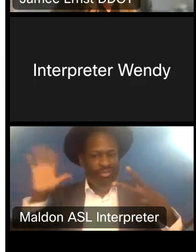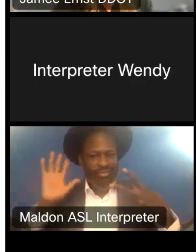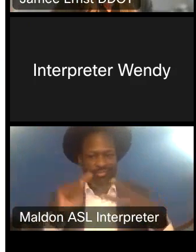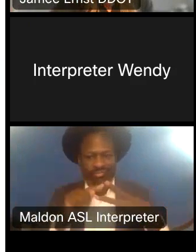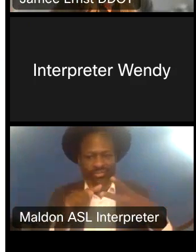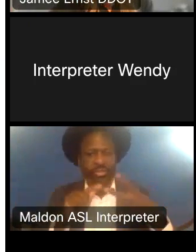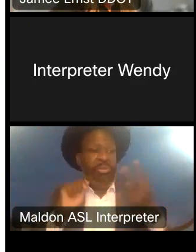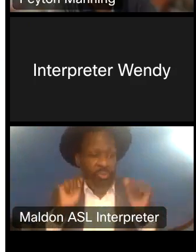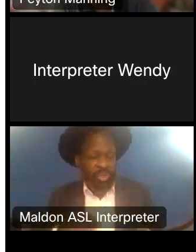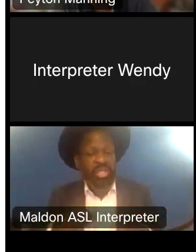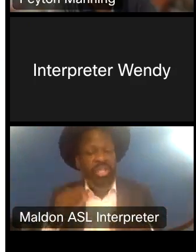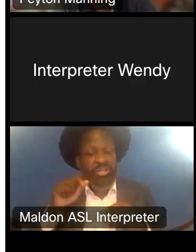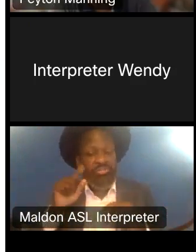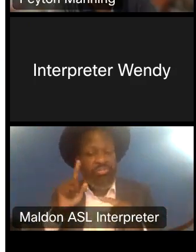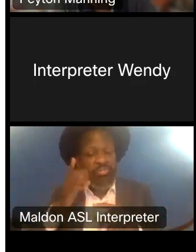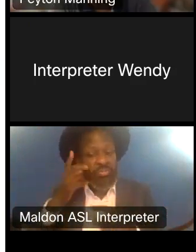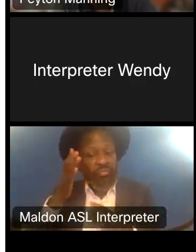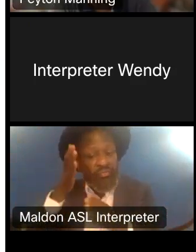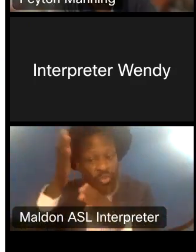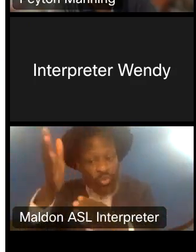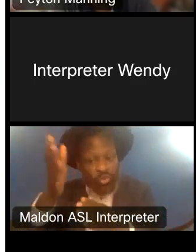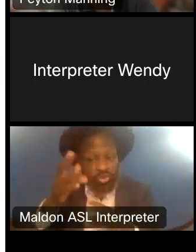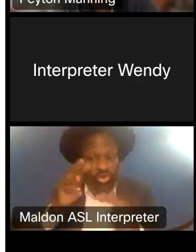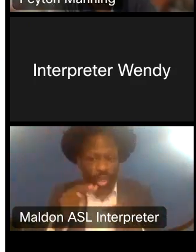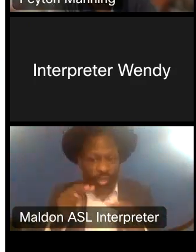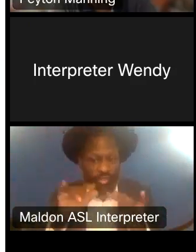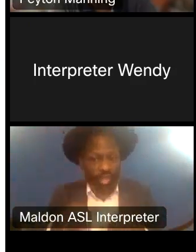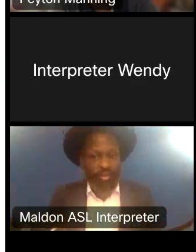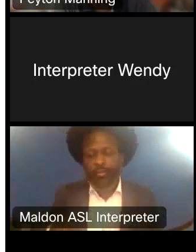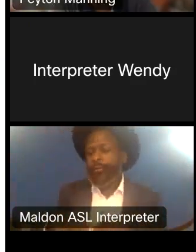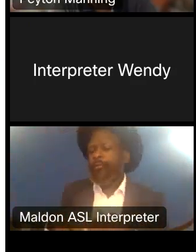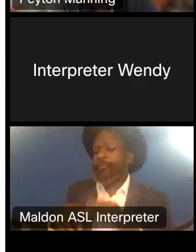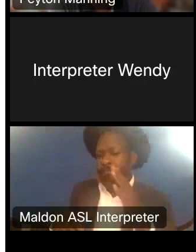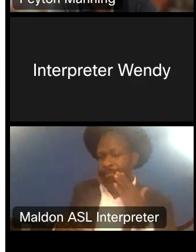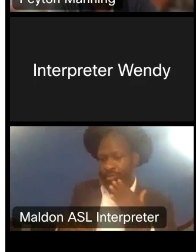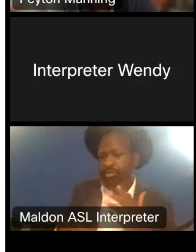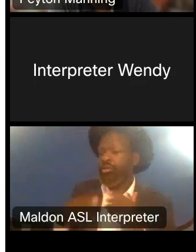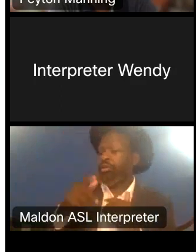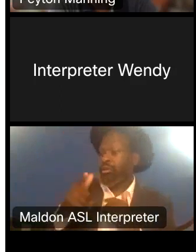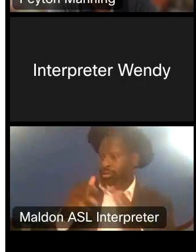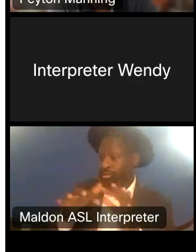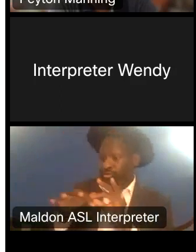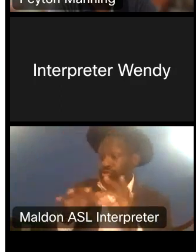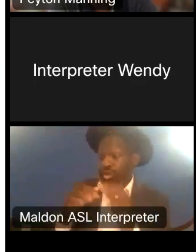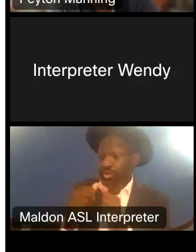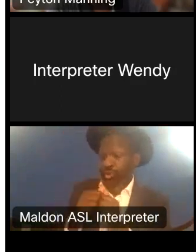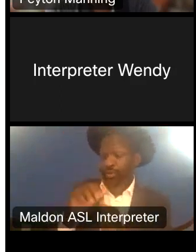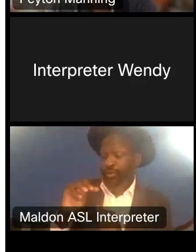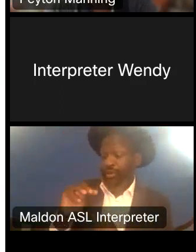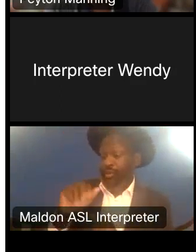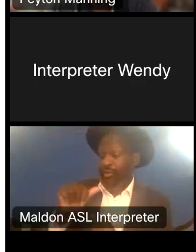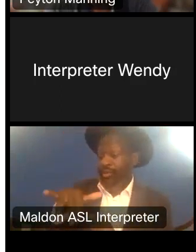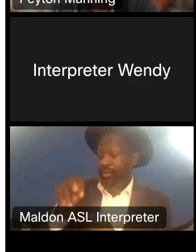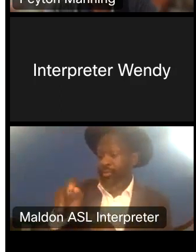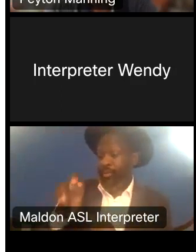Great, thank you, Jamie. And then we have have these studies referred to and coordinated with the mayor's office regarding the New York Avenue